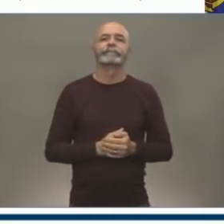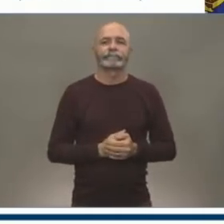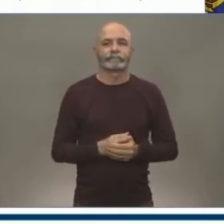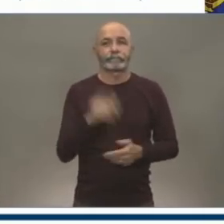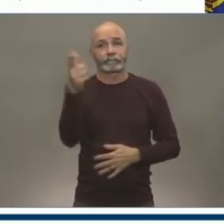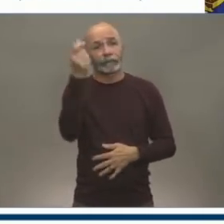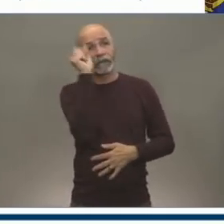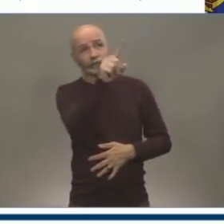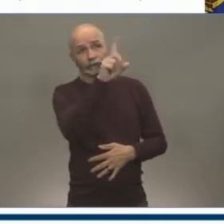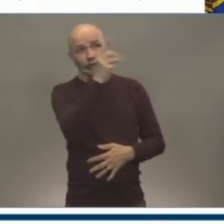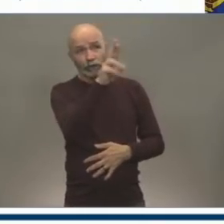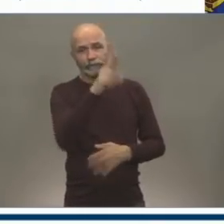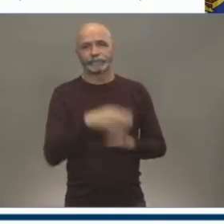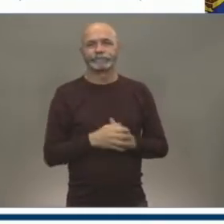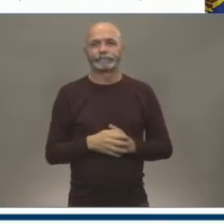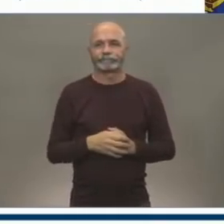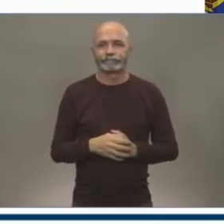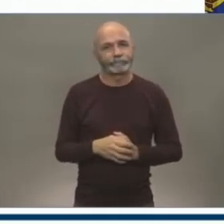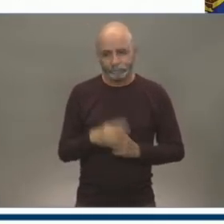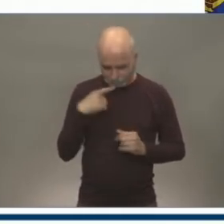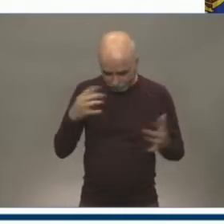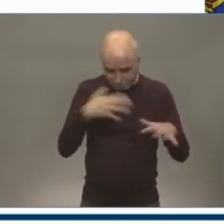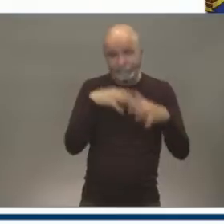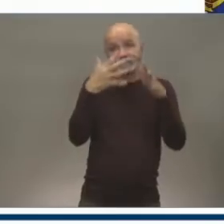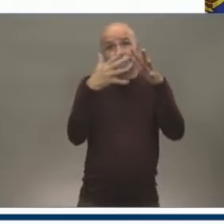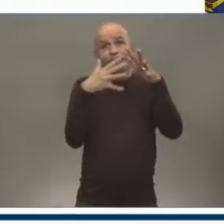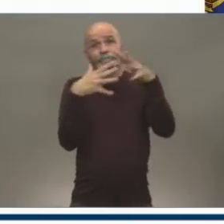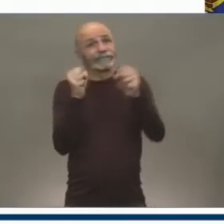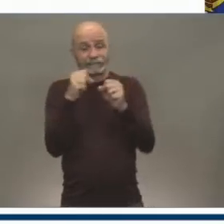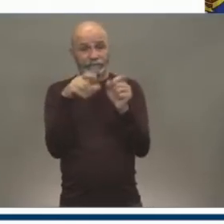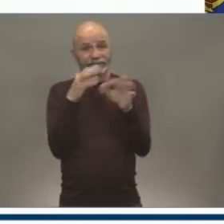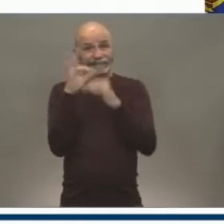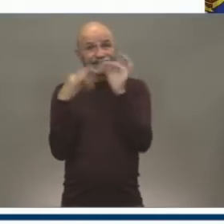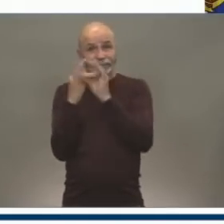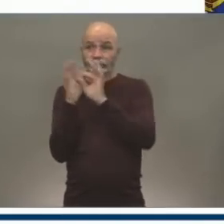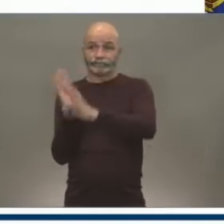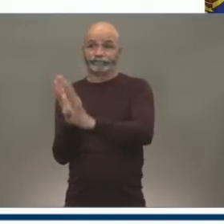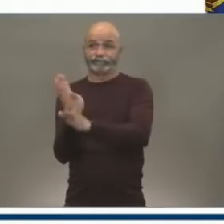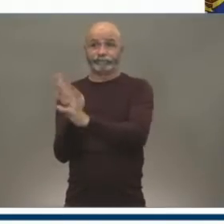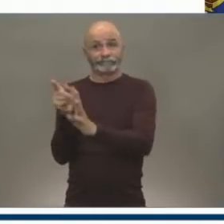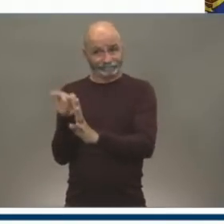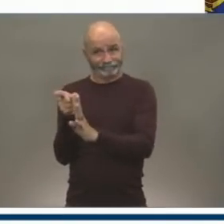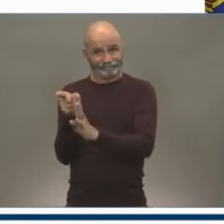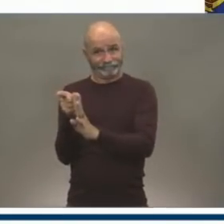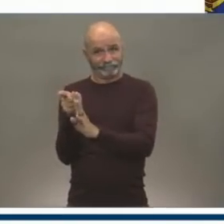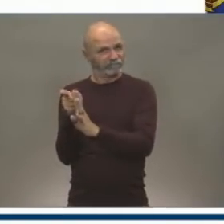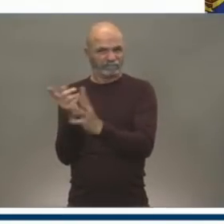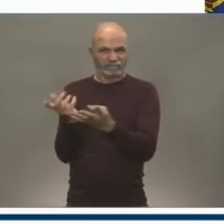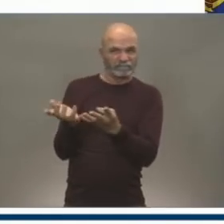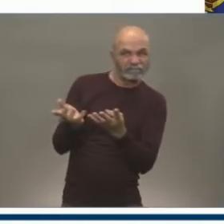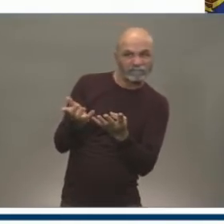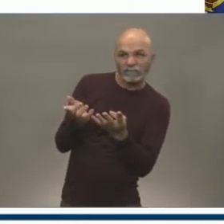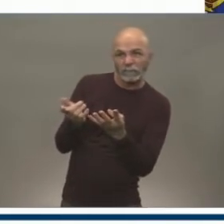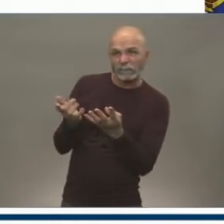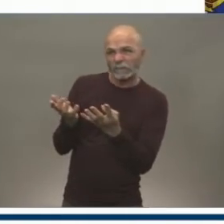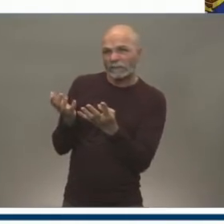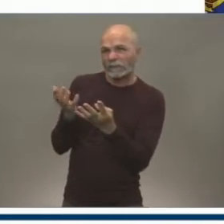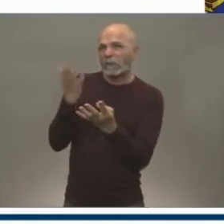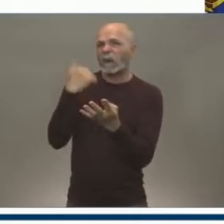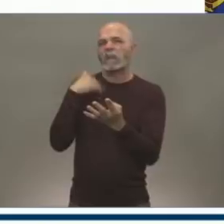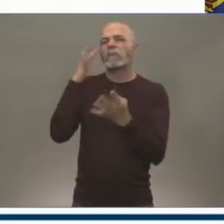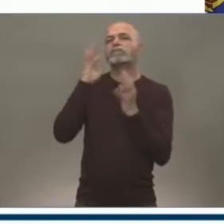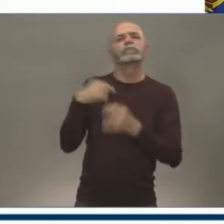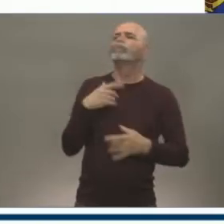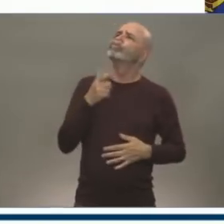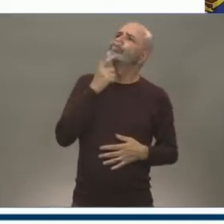different ways they're using, I'm wondering if you could talk a little bit about the way the thinking evolved on that, because even as recently as just a couple of